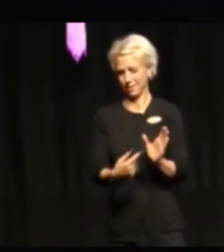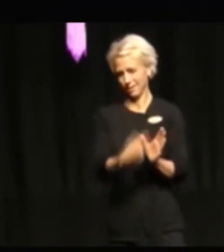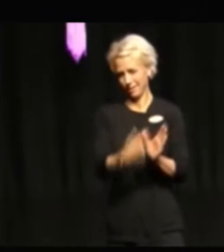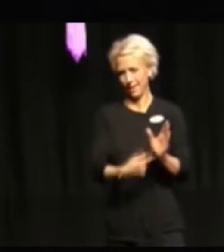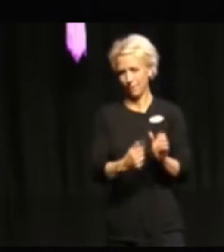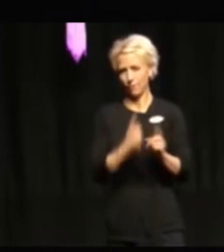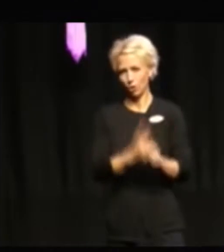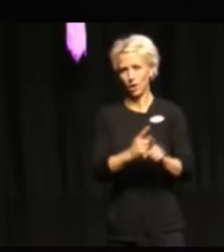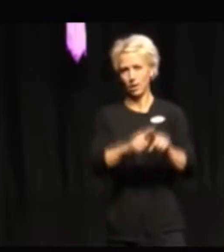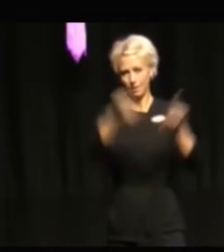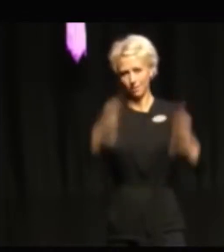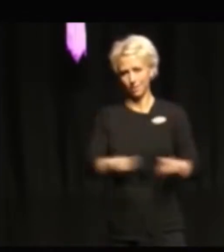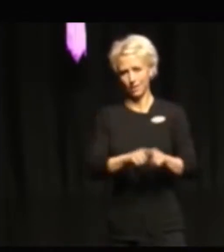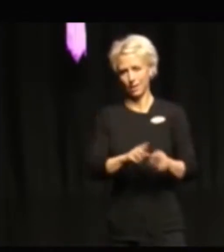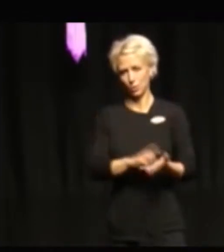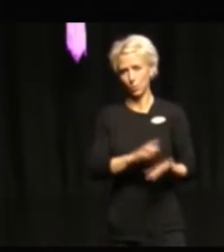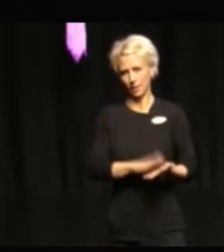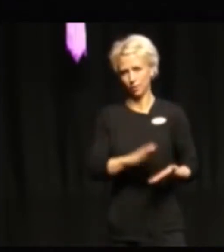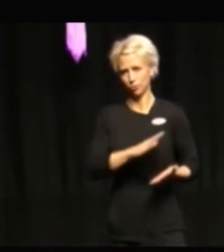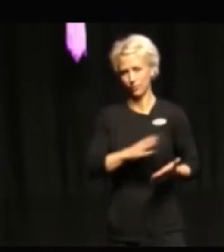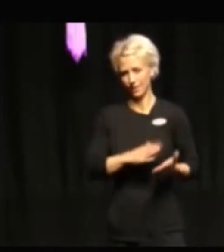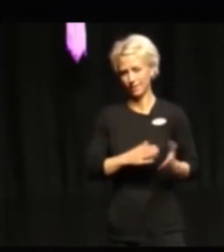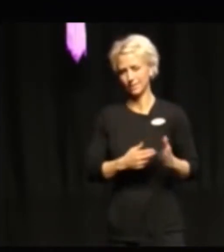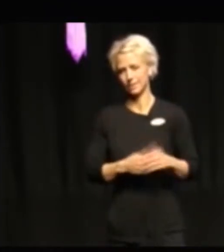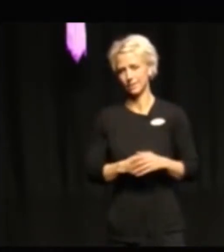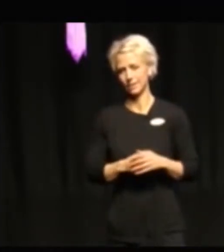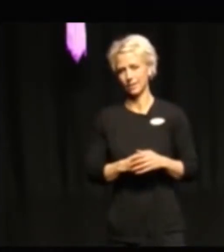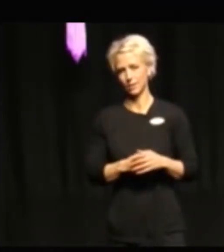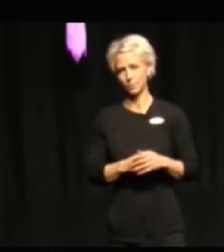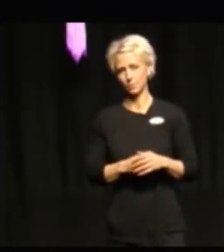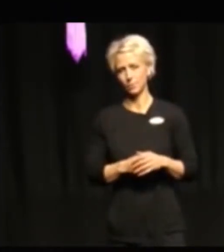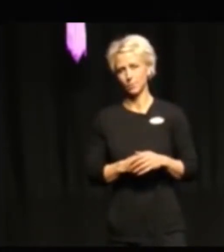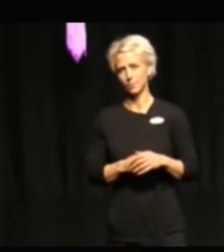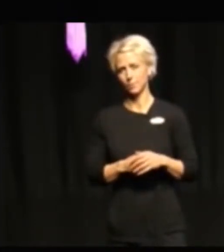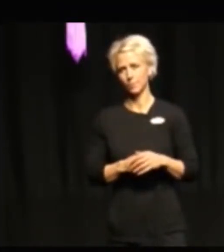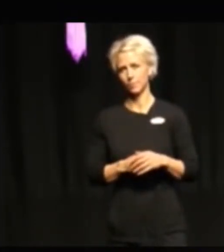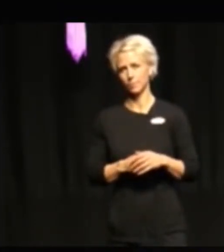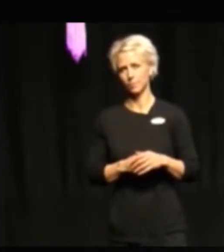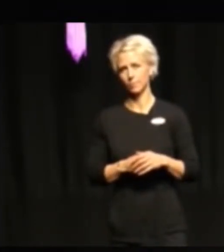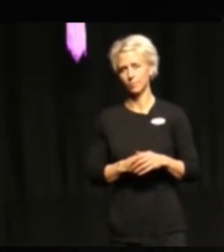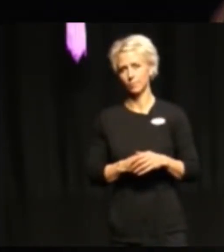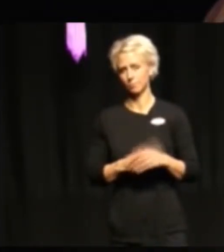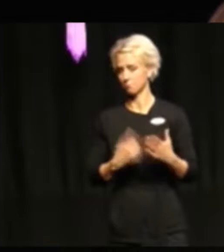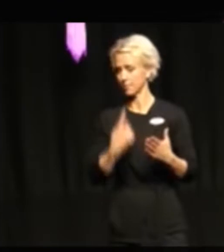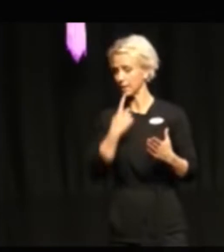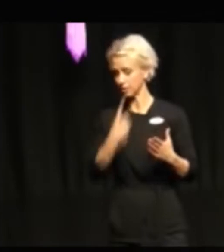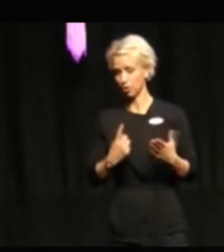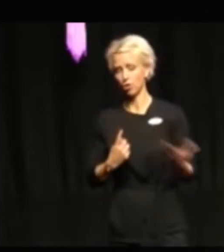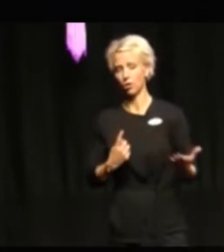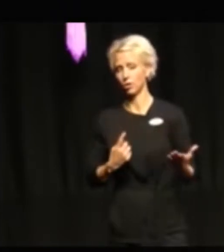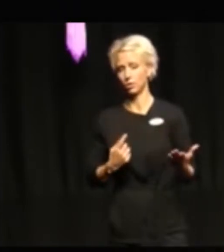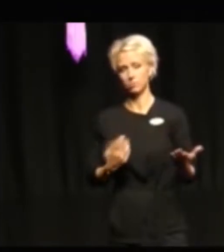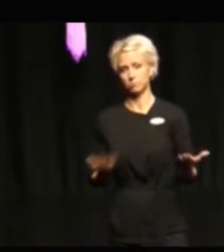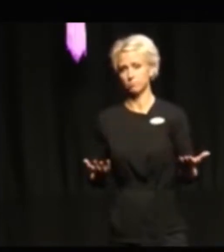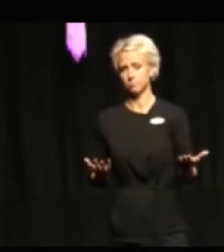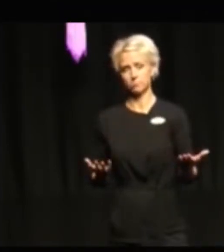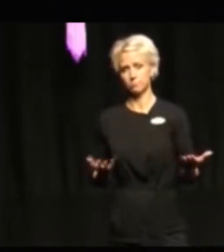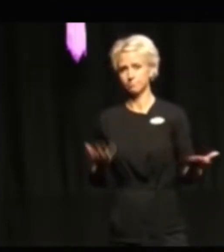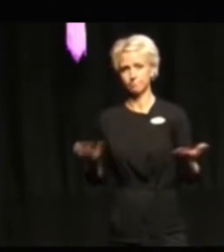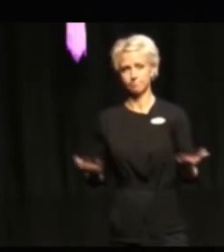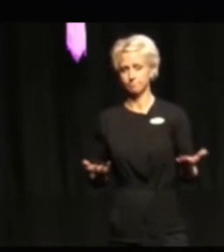them, saying that the Spanish state didn't do enough to prevent